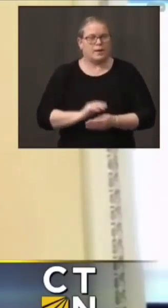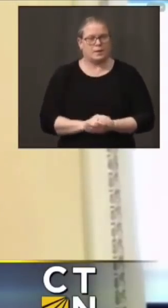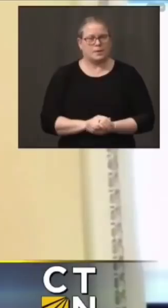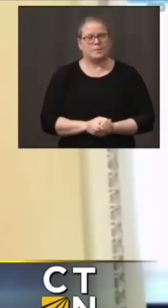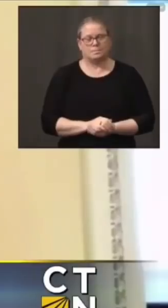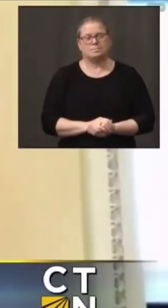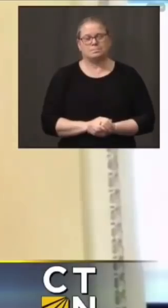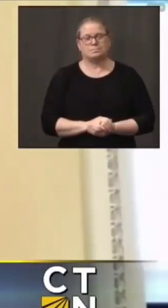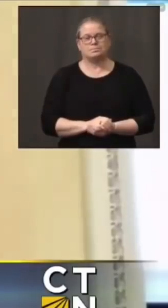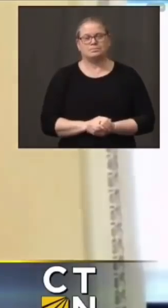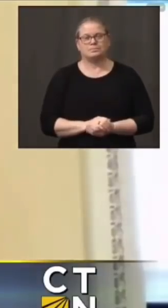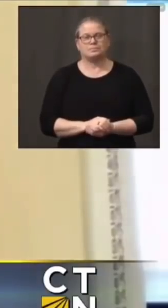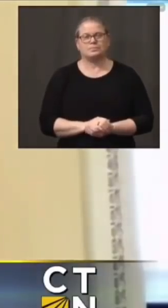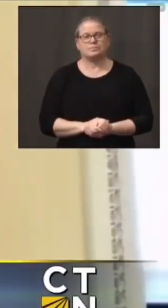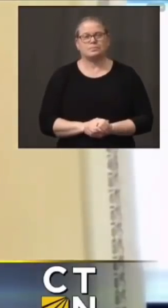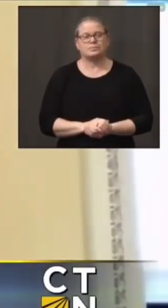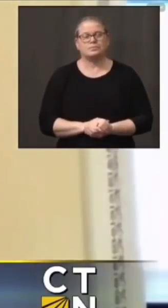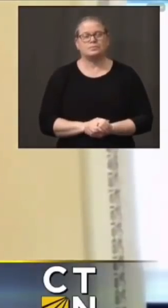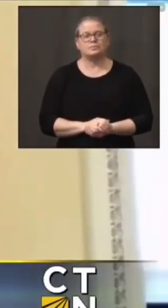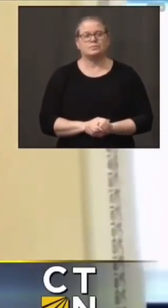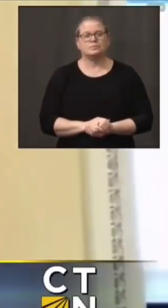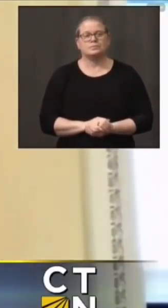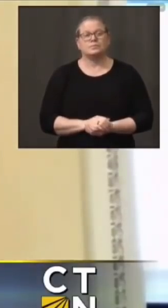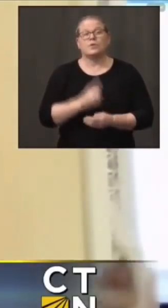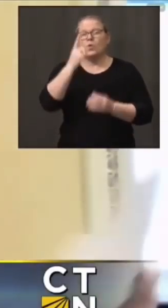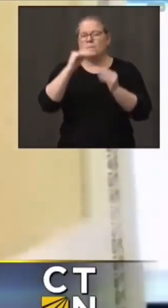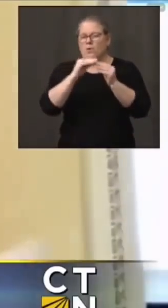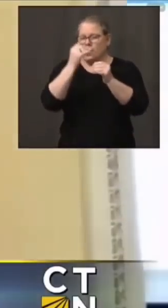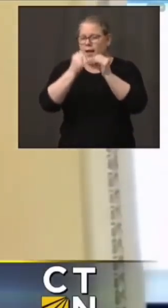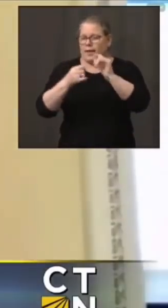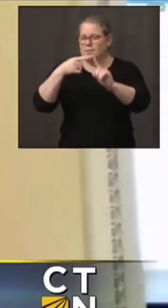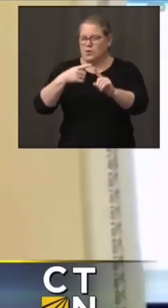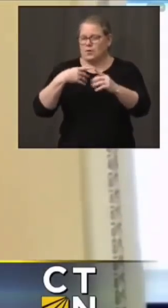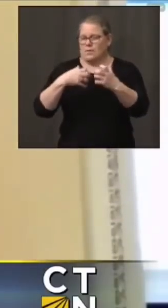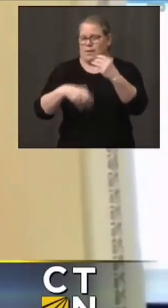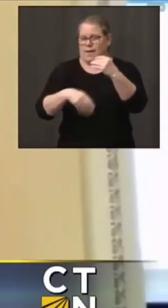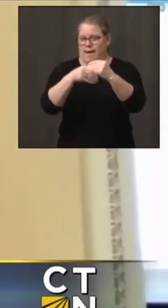to Connecticut. I will just add this one more point.